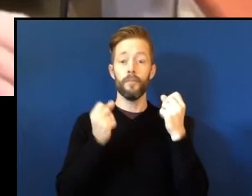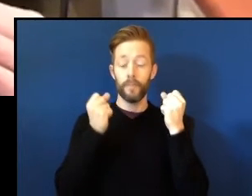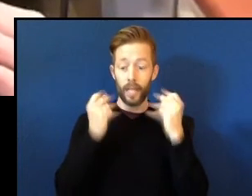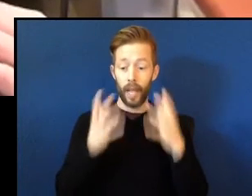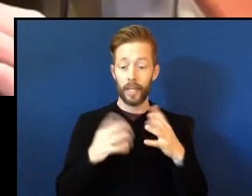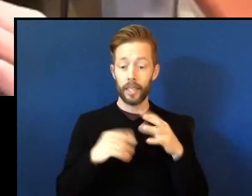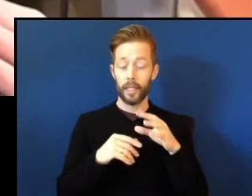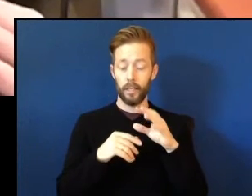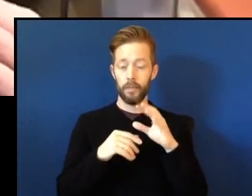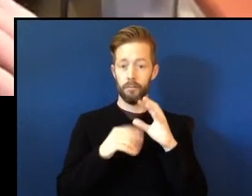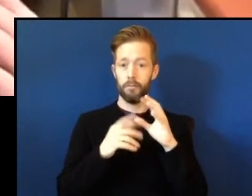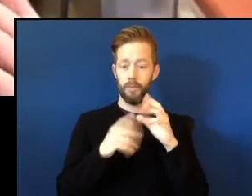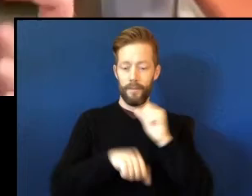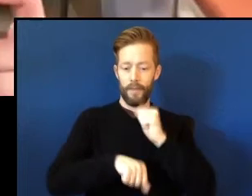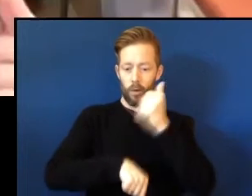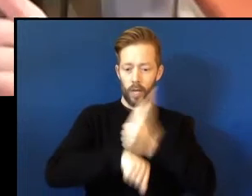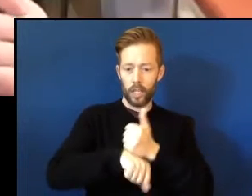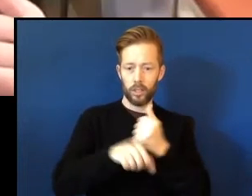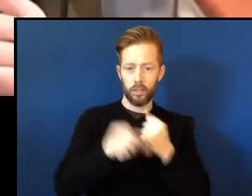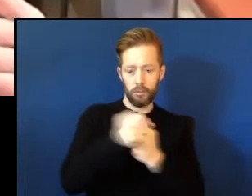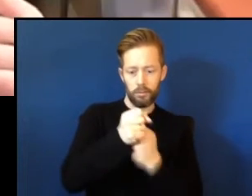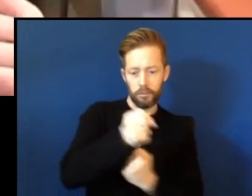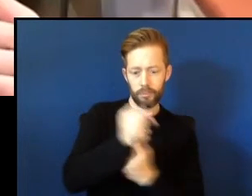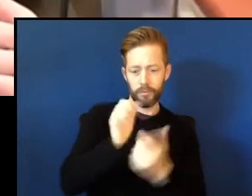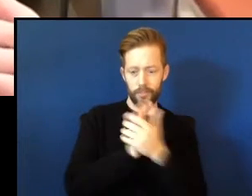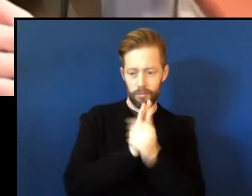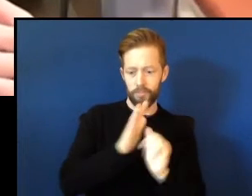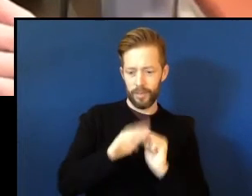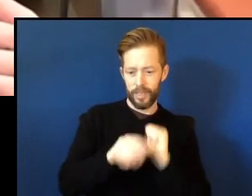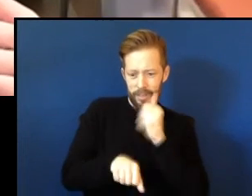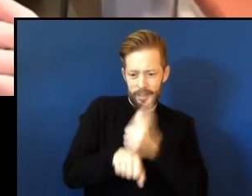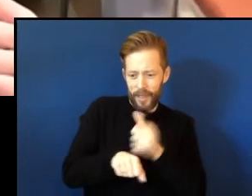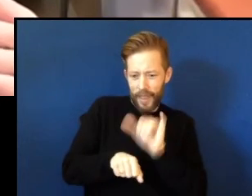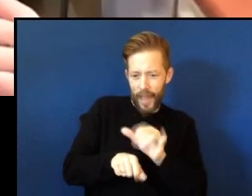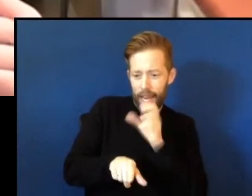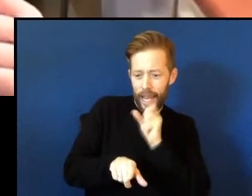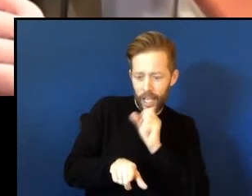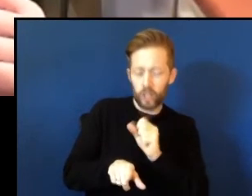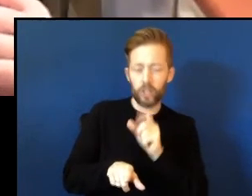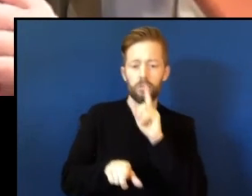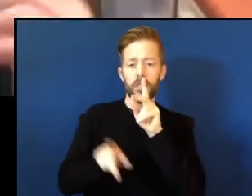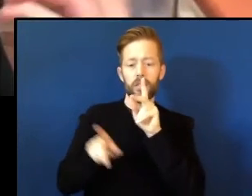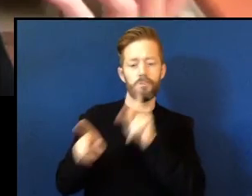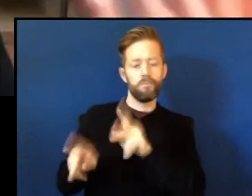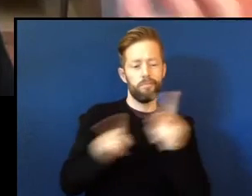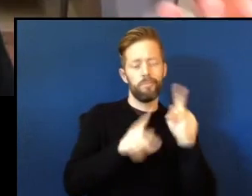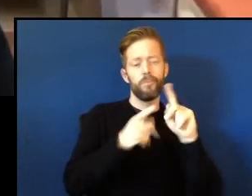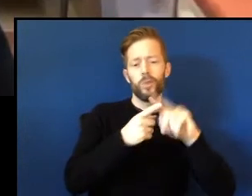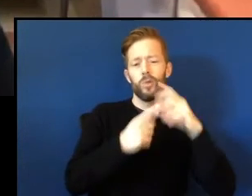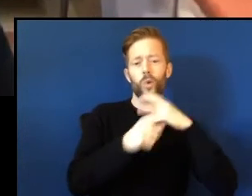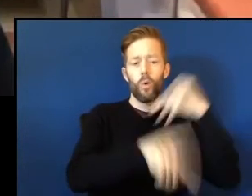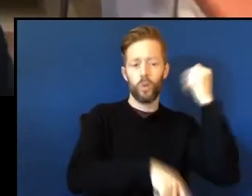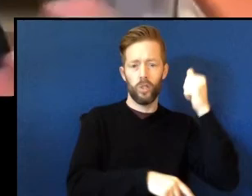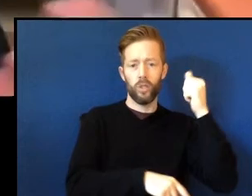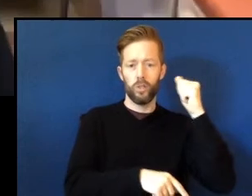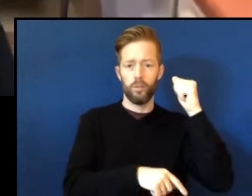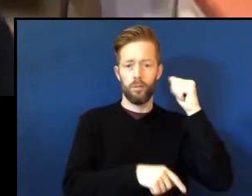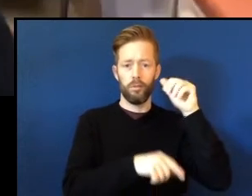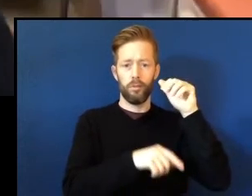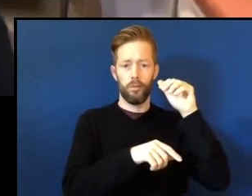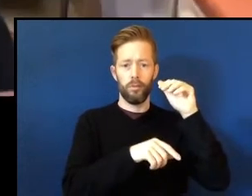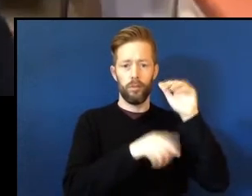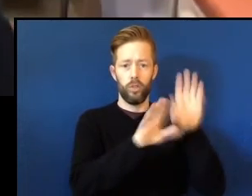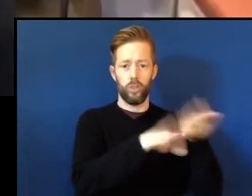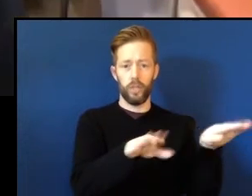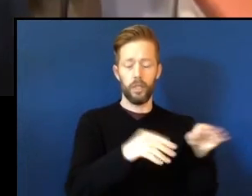at that age. And so kind of similar to older children, I think, first of all, knowing that what they're